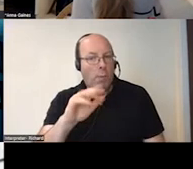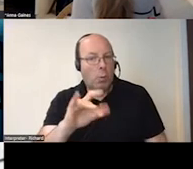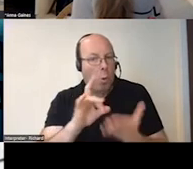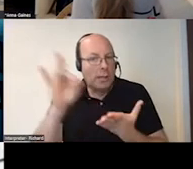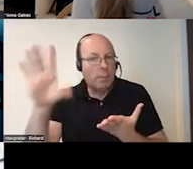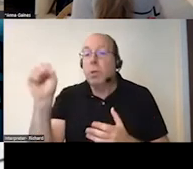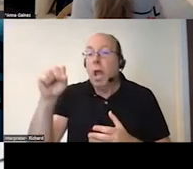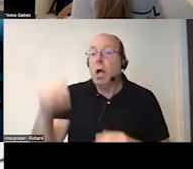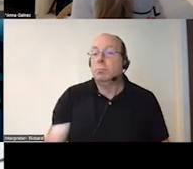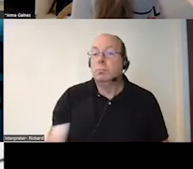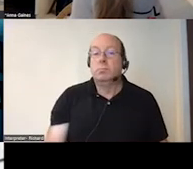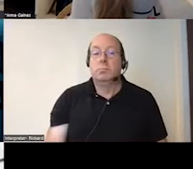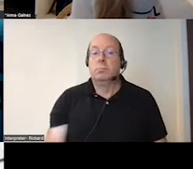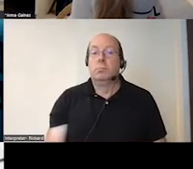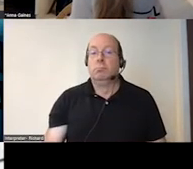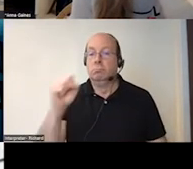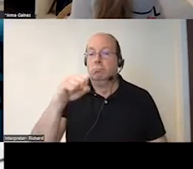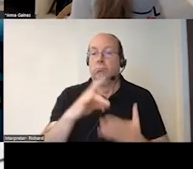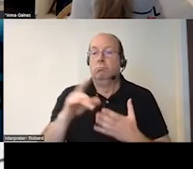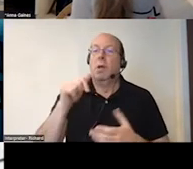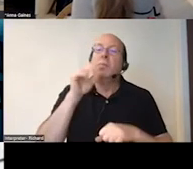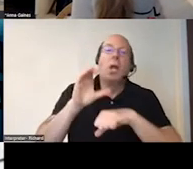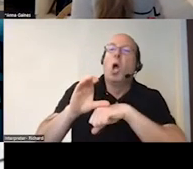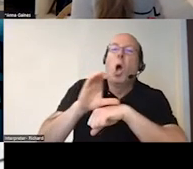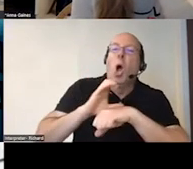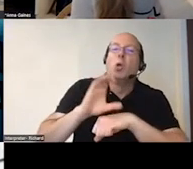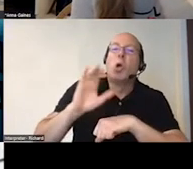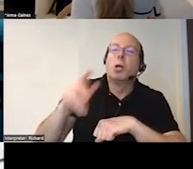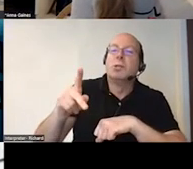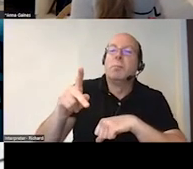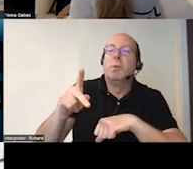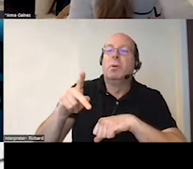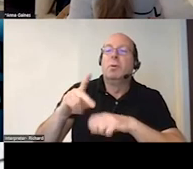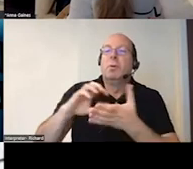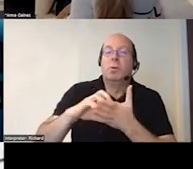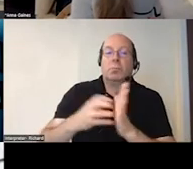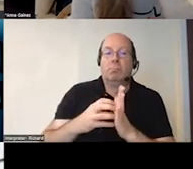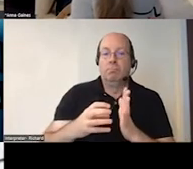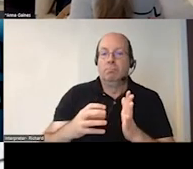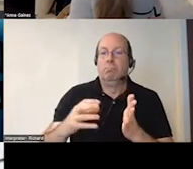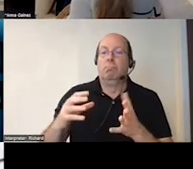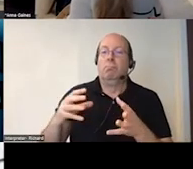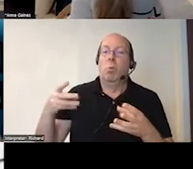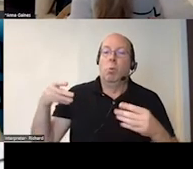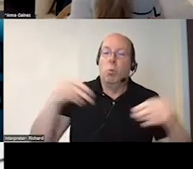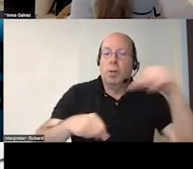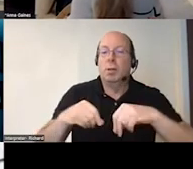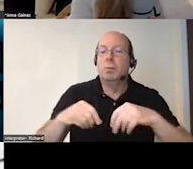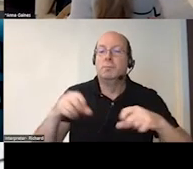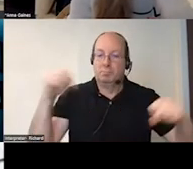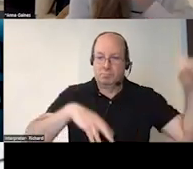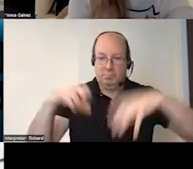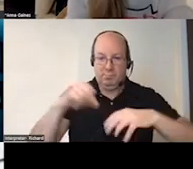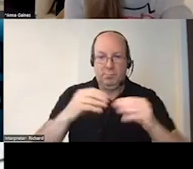They're not like the cost of a chocolate chip cookie. Because the raw ingredient is more expensive, the labor is more expensive.